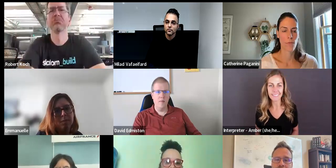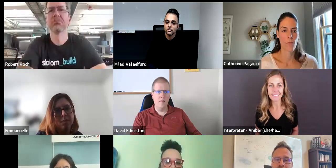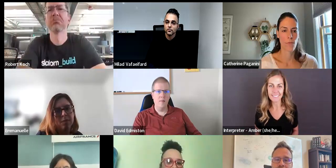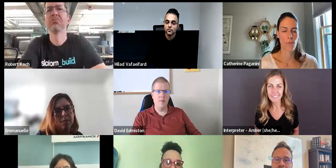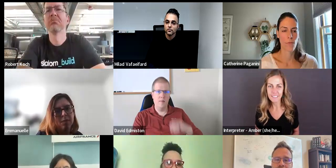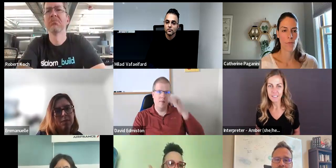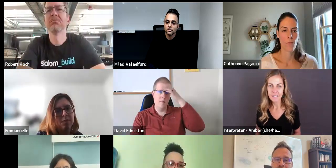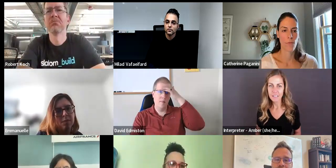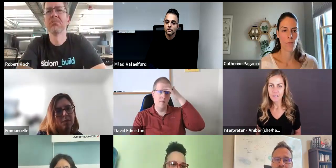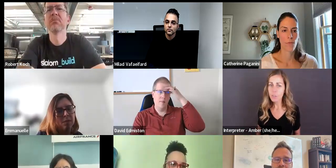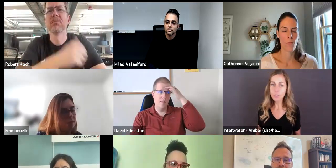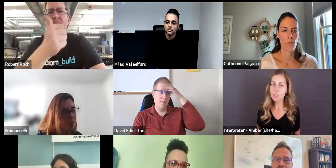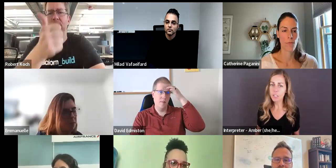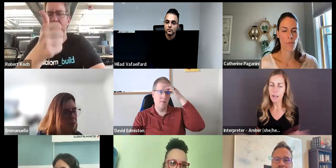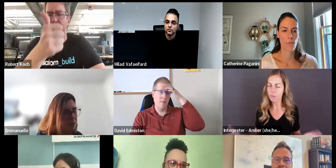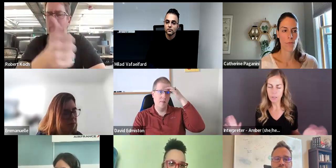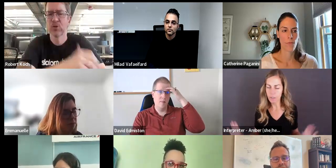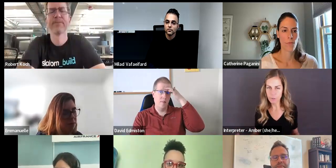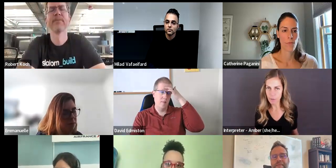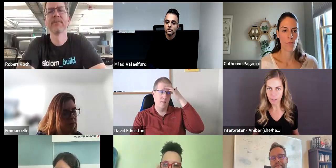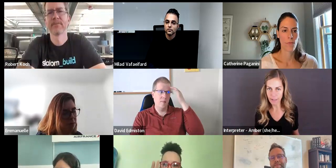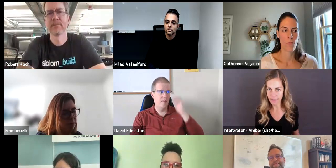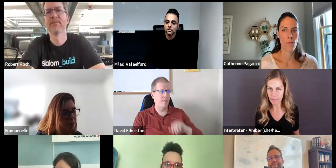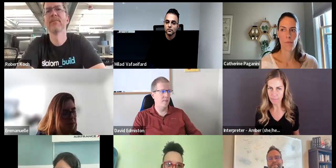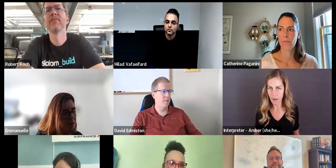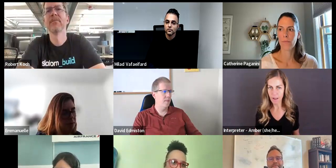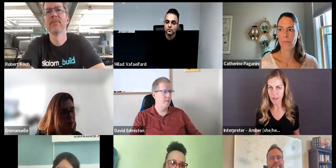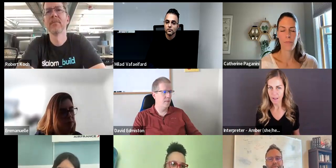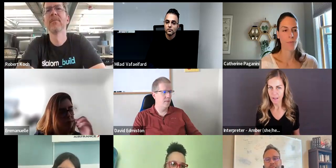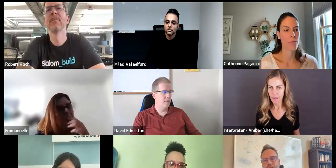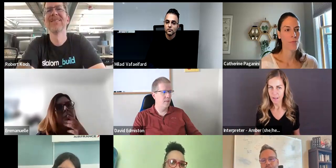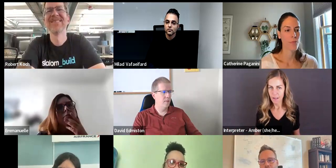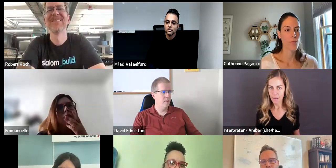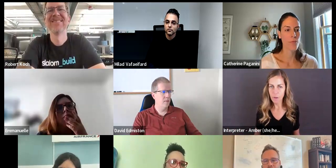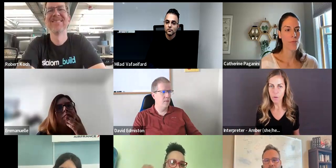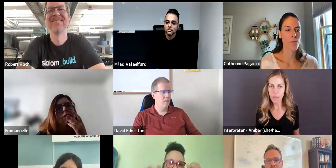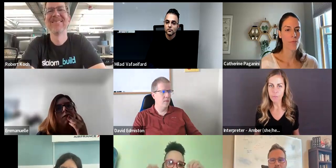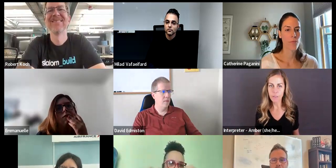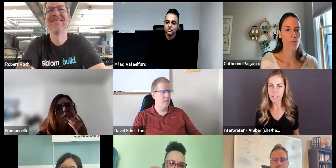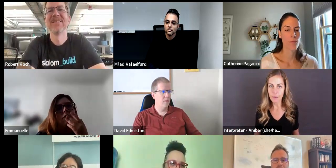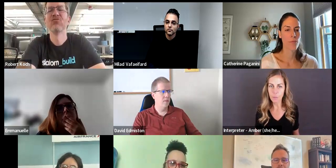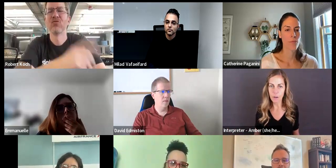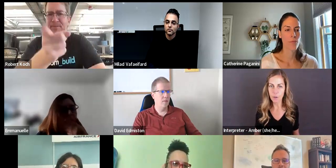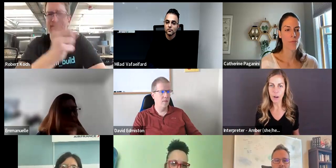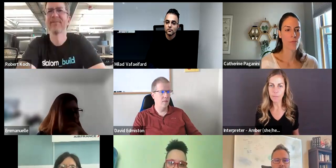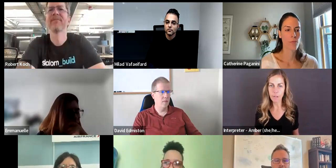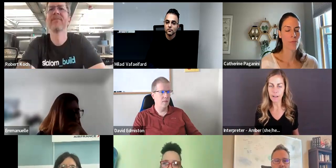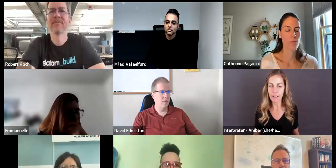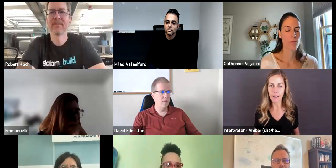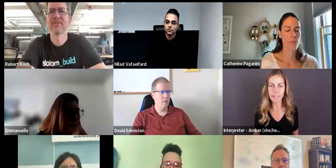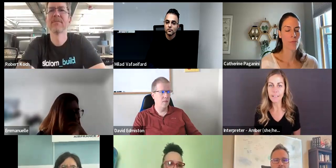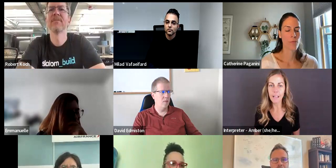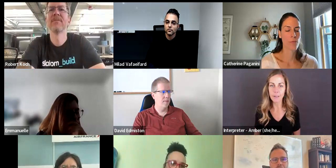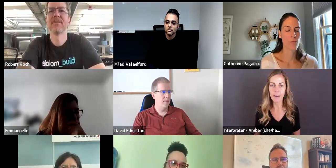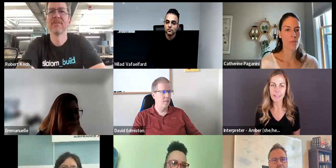these days. Sure. Yeah, you can contribute at any time. Yeah. We don't have to feel like we're crammed on